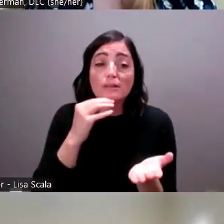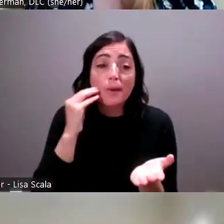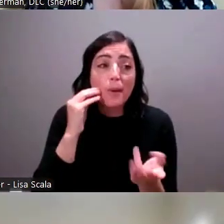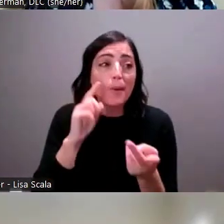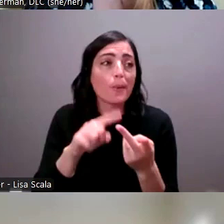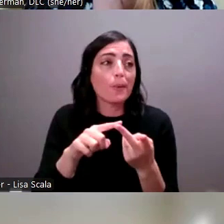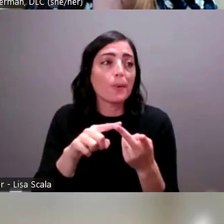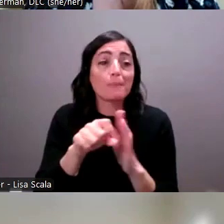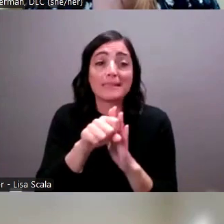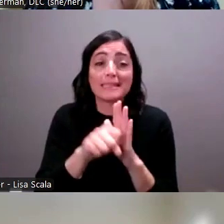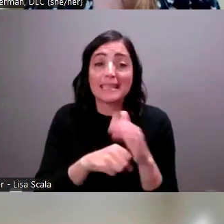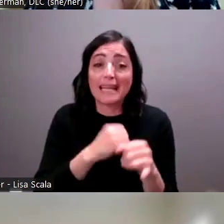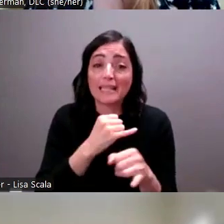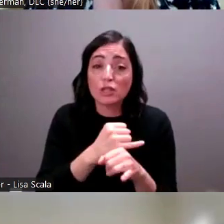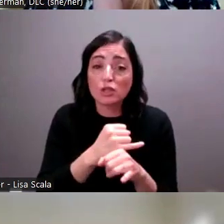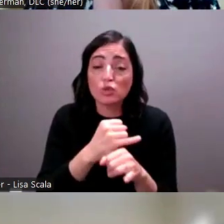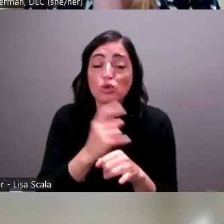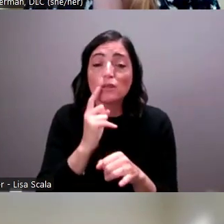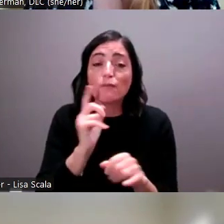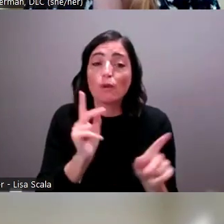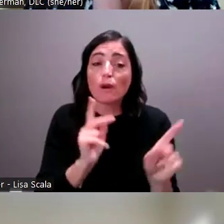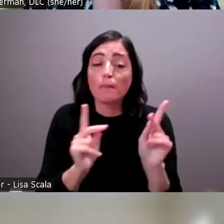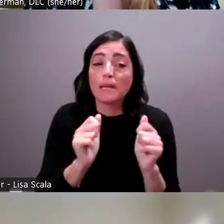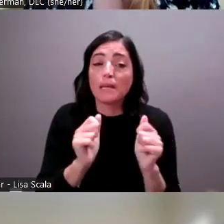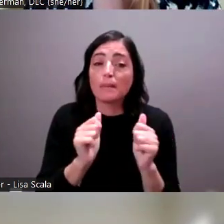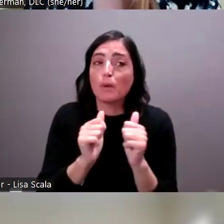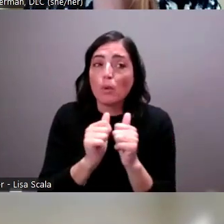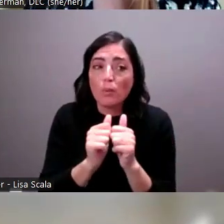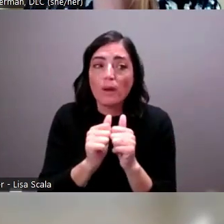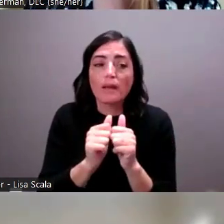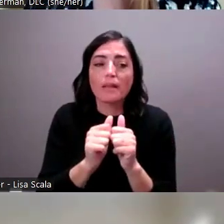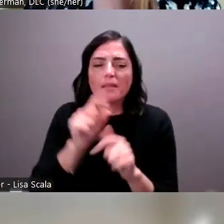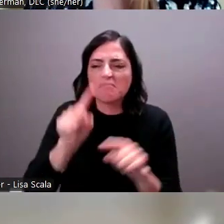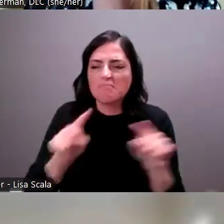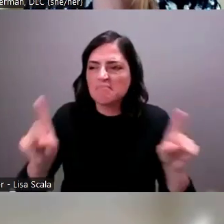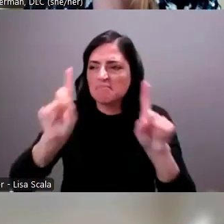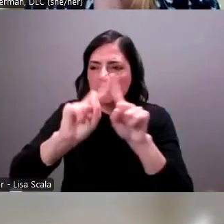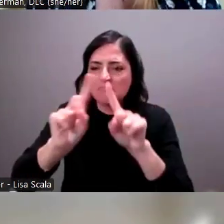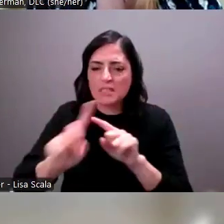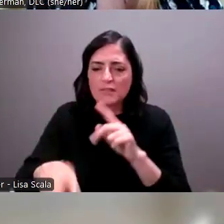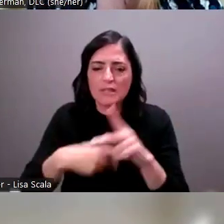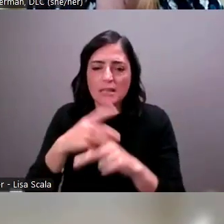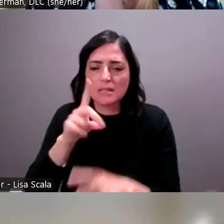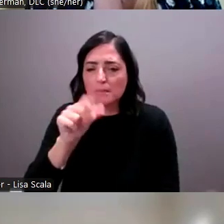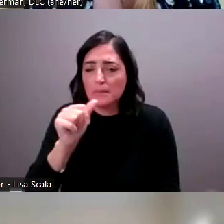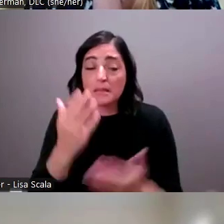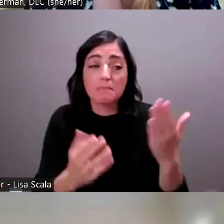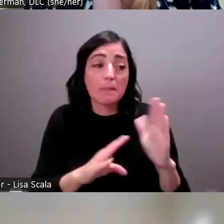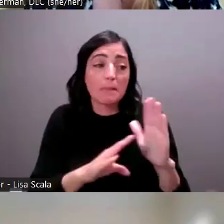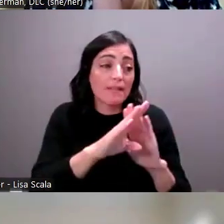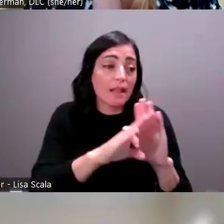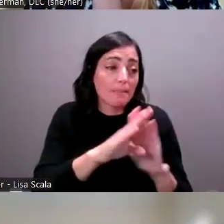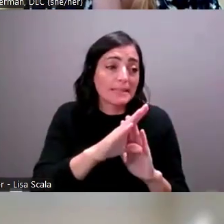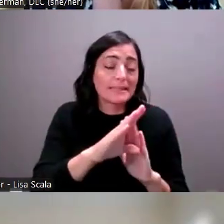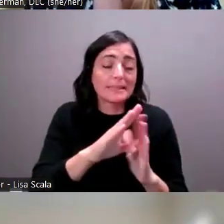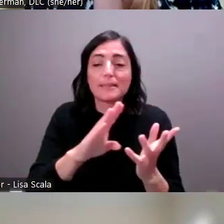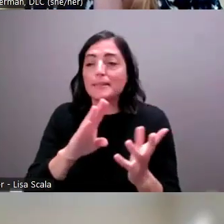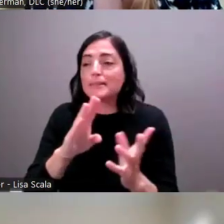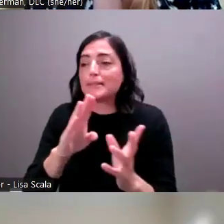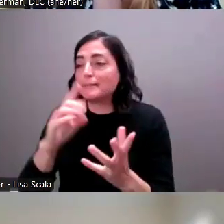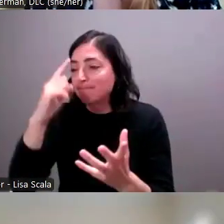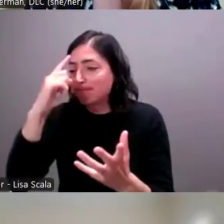homes, state institutions for people with different sorts of disabilities, like developmental or